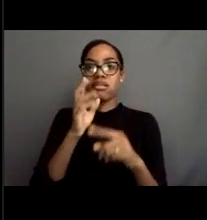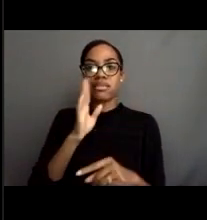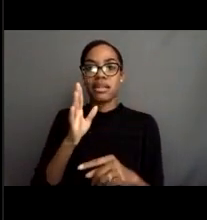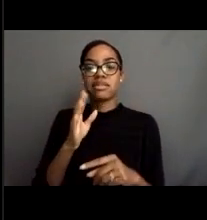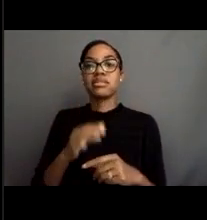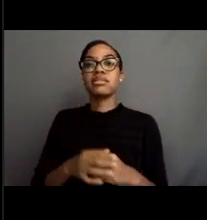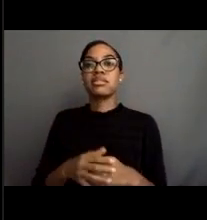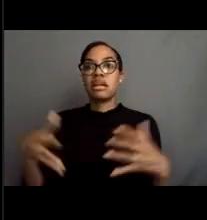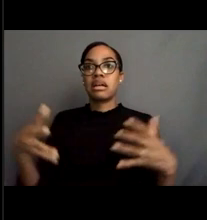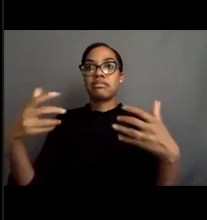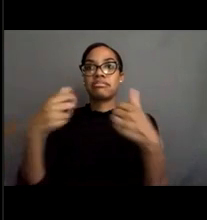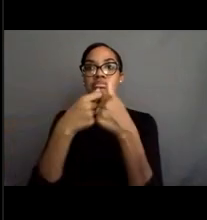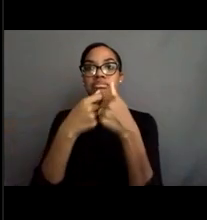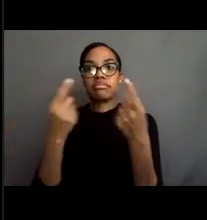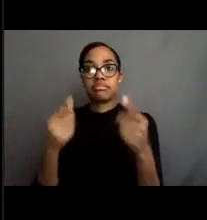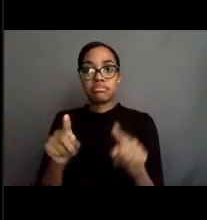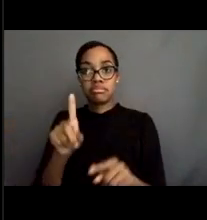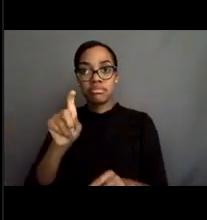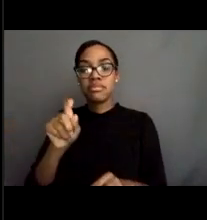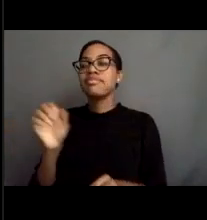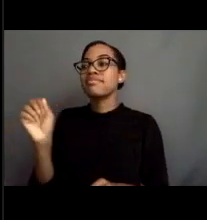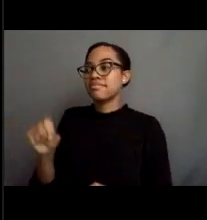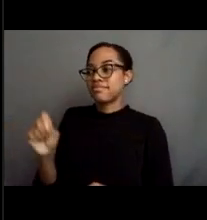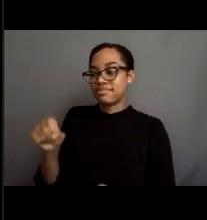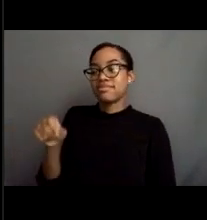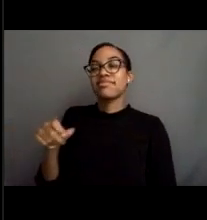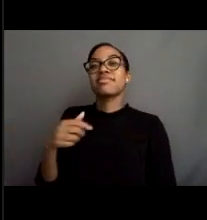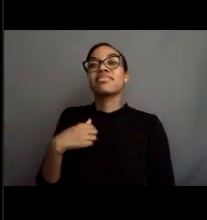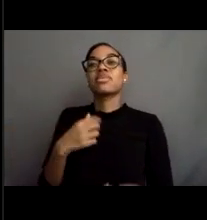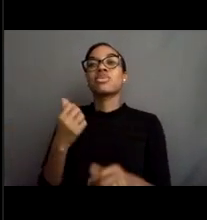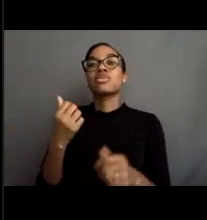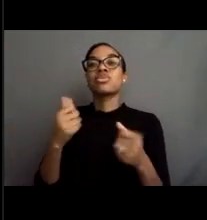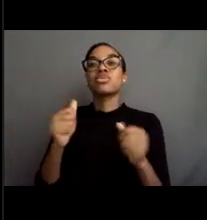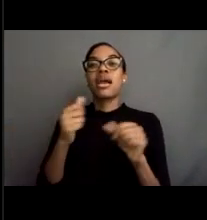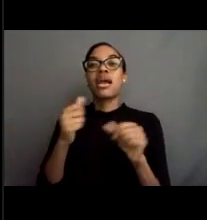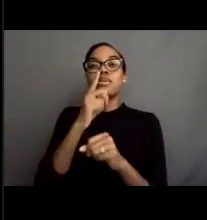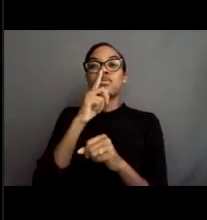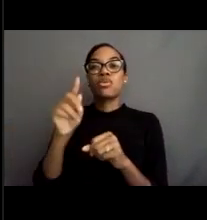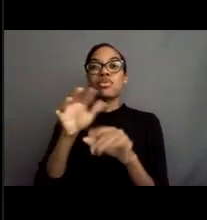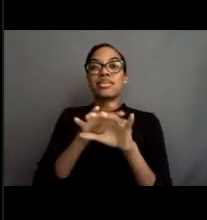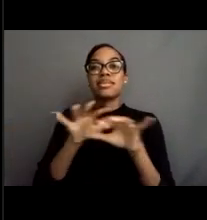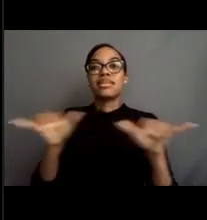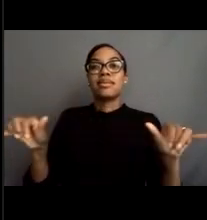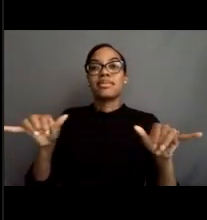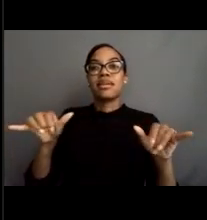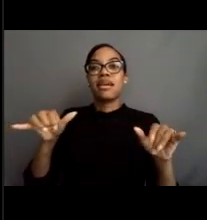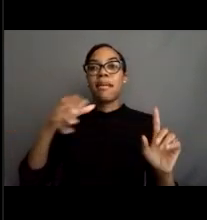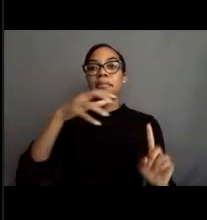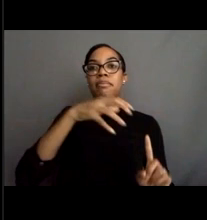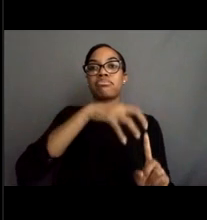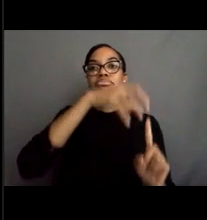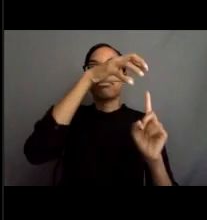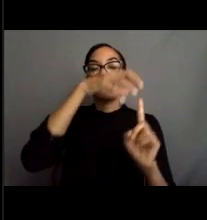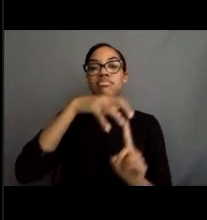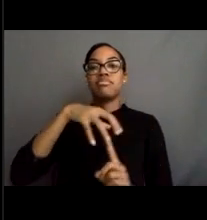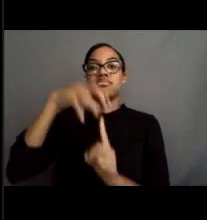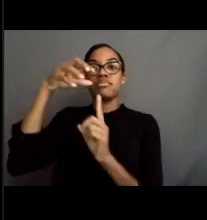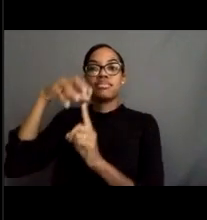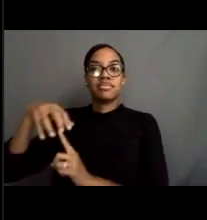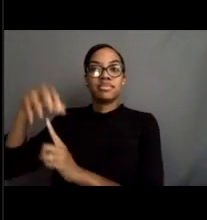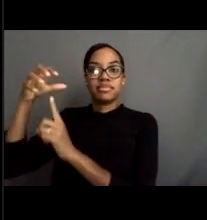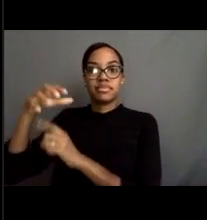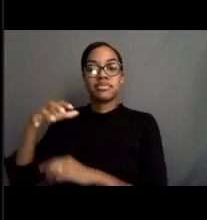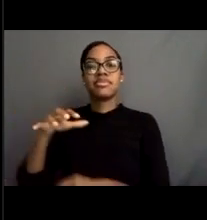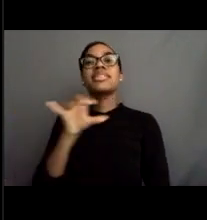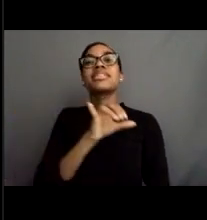the reason why everybody launches weather balloons at the same time everywhere. So there's a couple things we do to keep airplanes